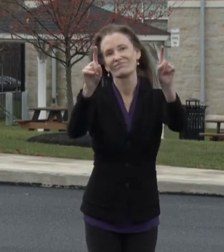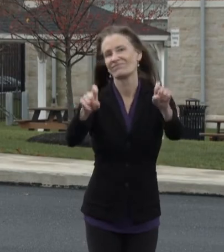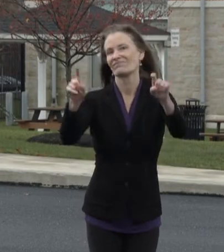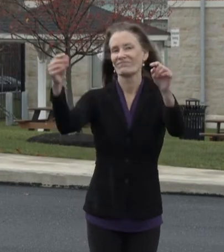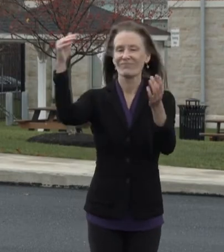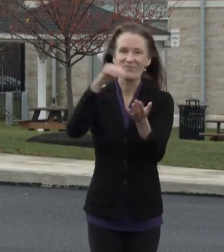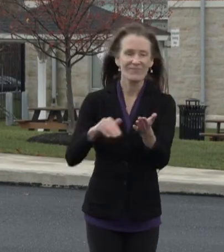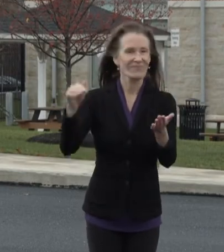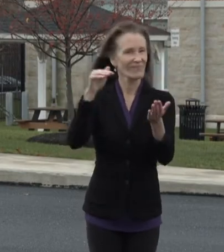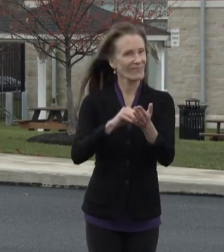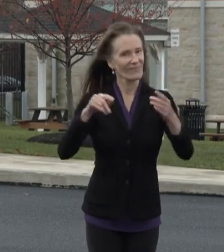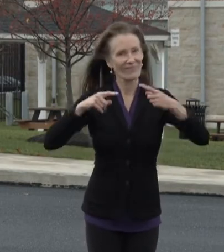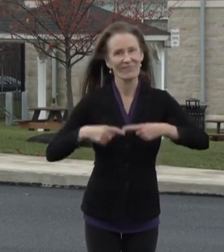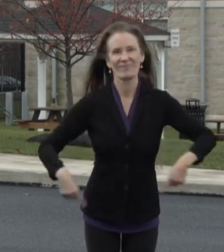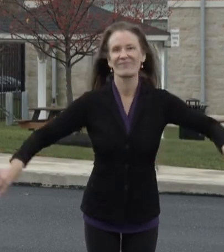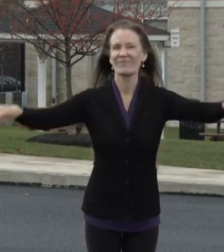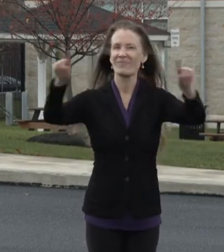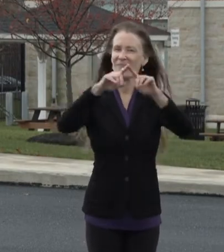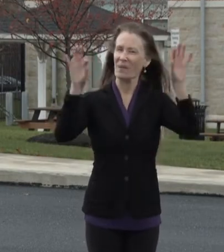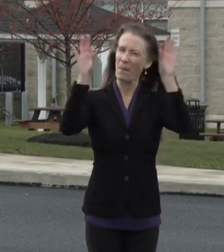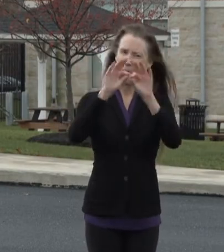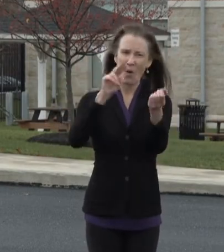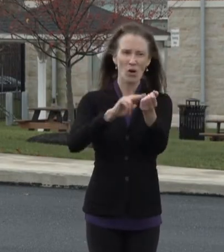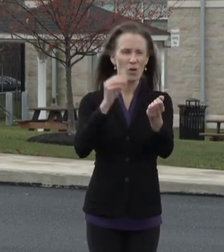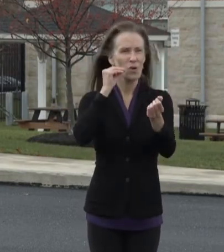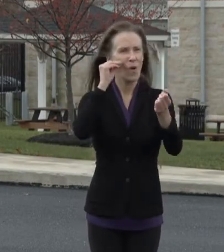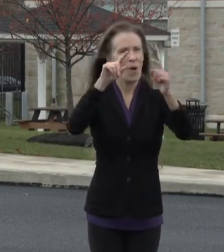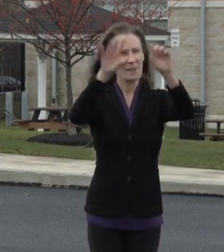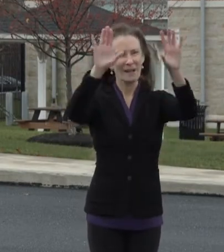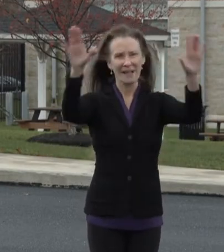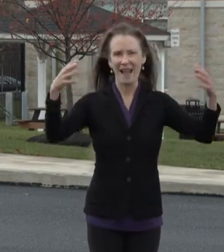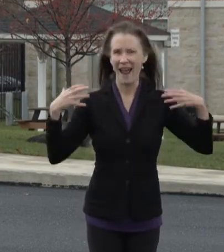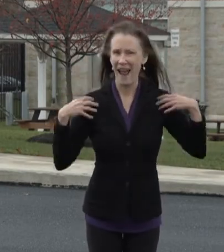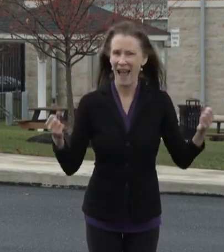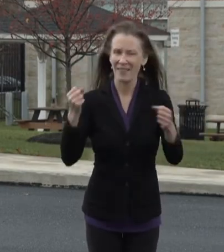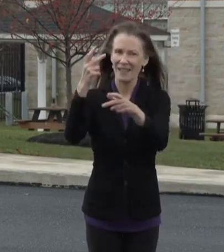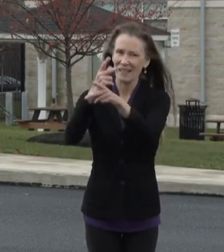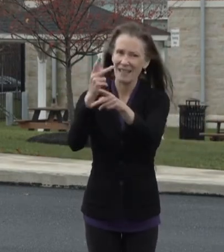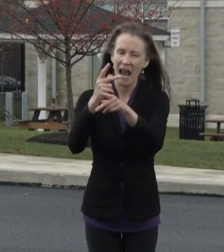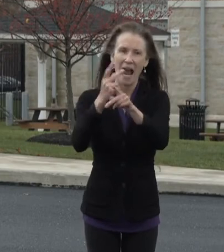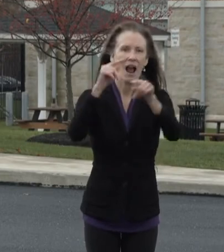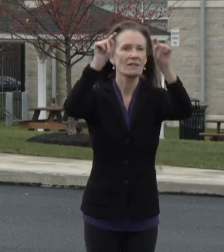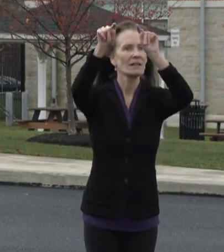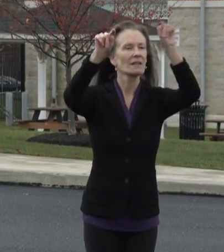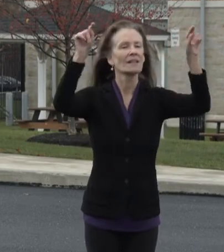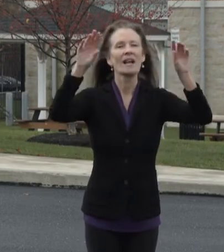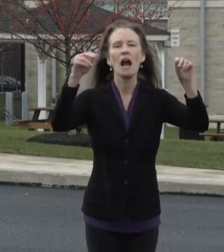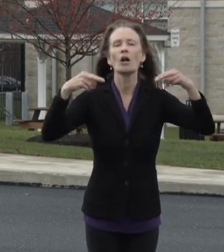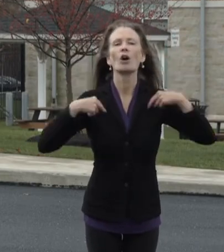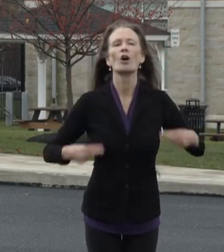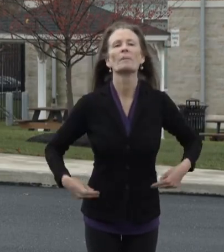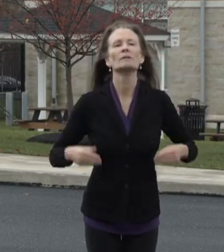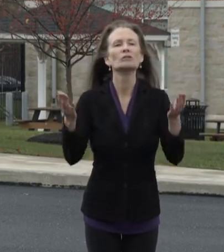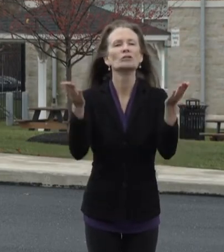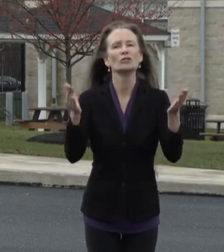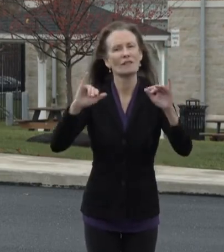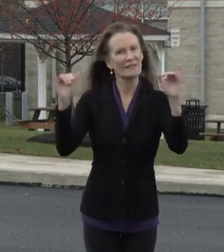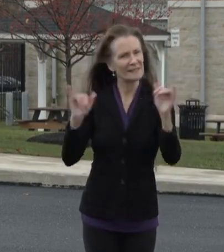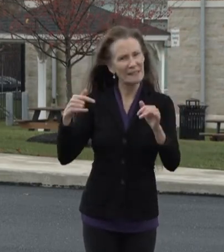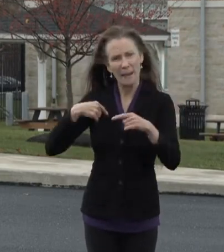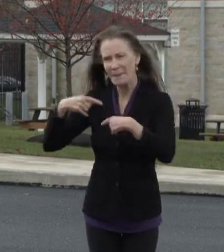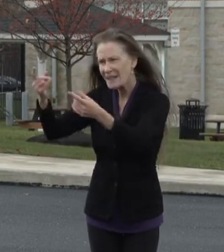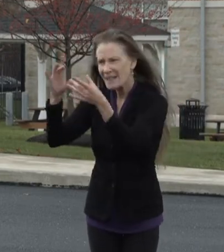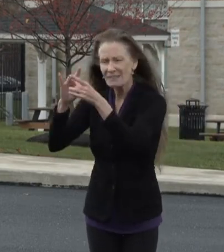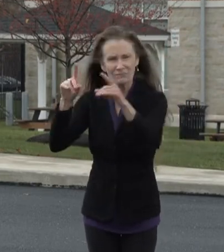facilities that the Department of Health regulates, as well as the Department of Human Services. There are retesting protocols in place as well of